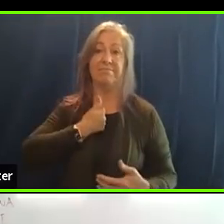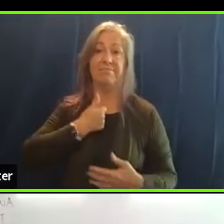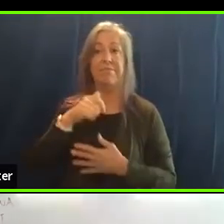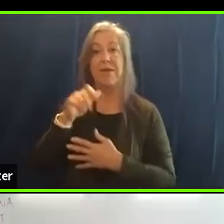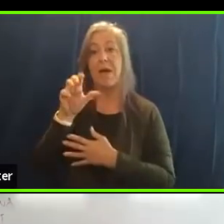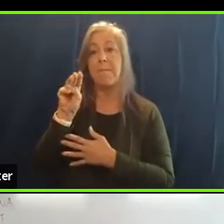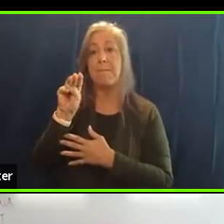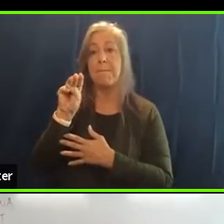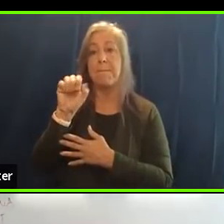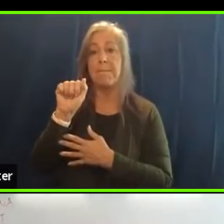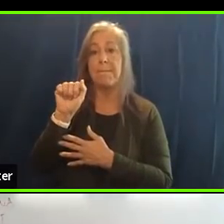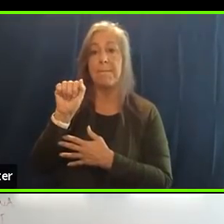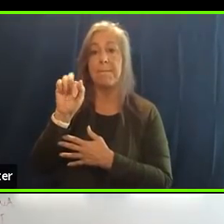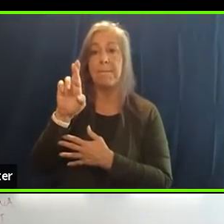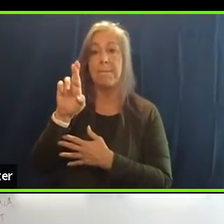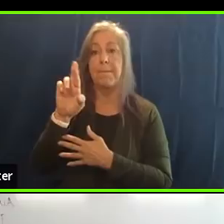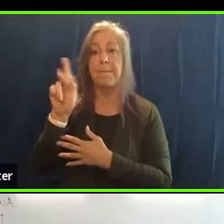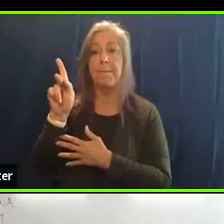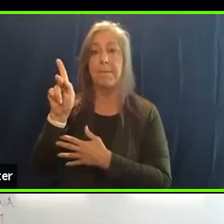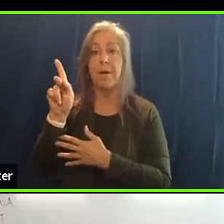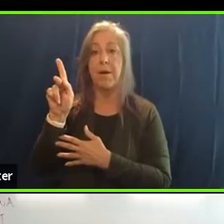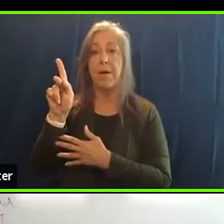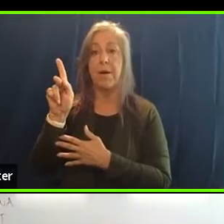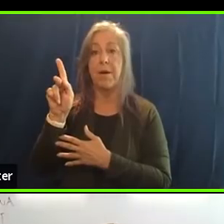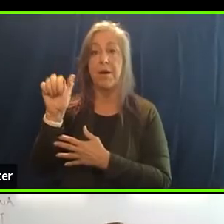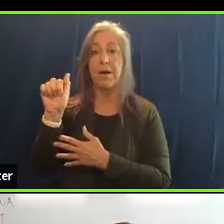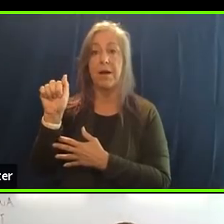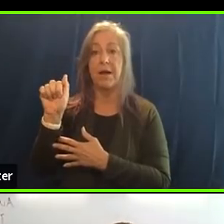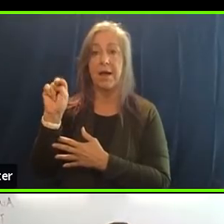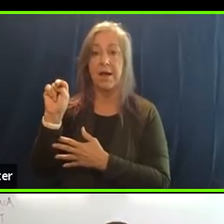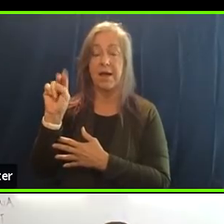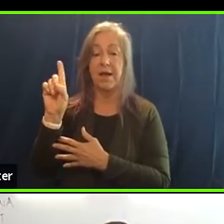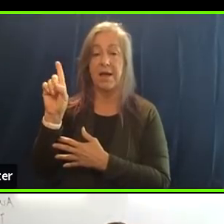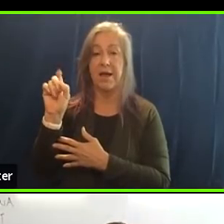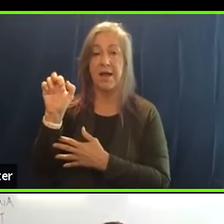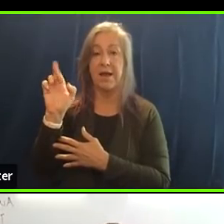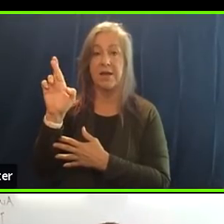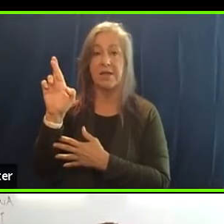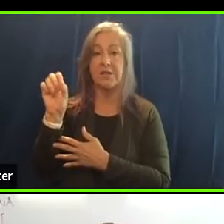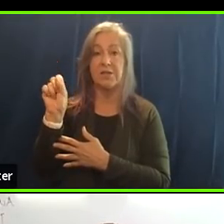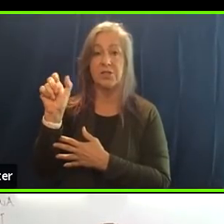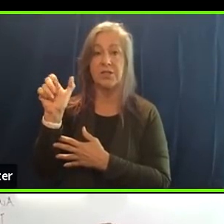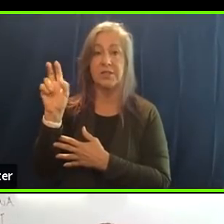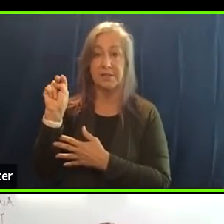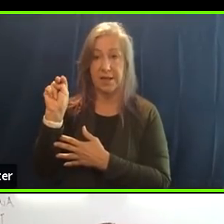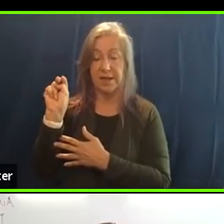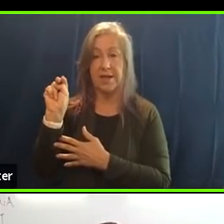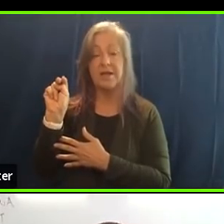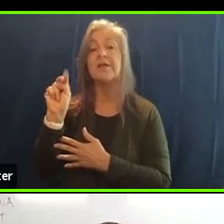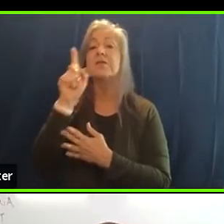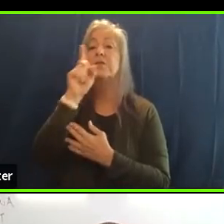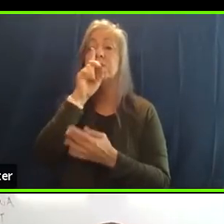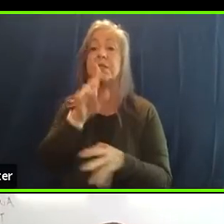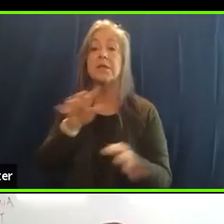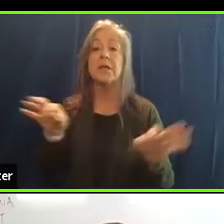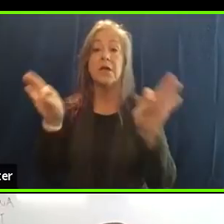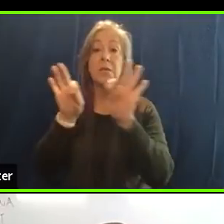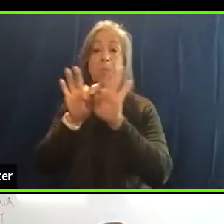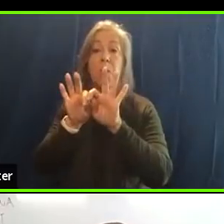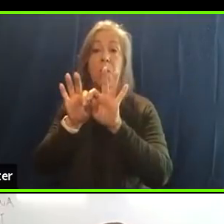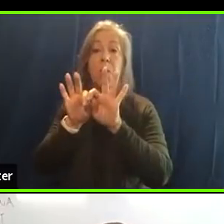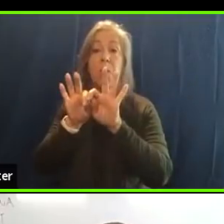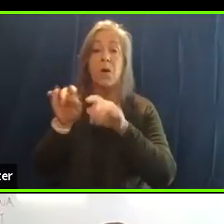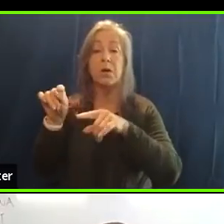you join us today for a very important training and orientation to the safety and health practices that we need to